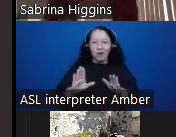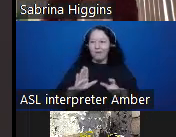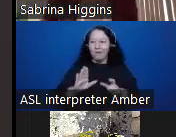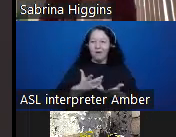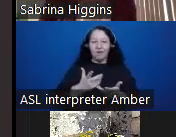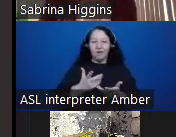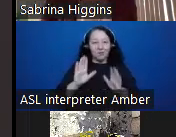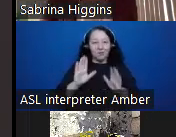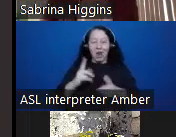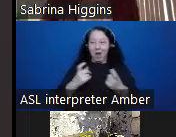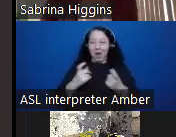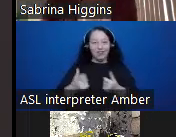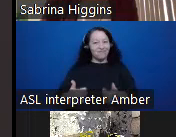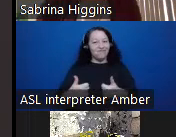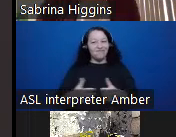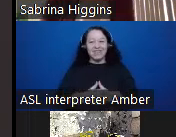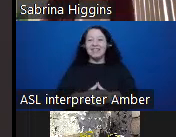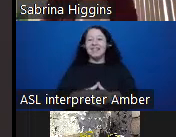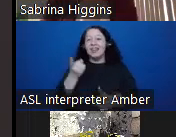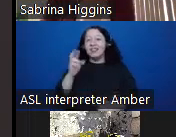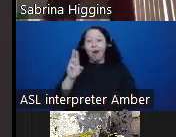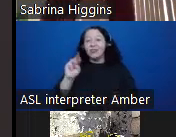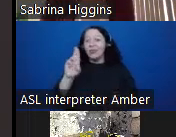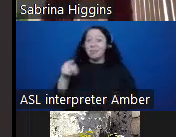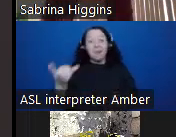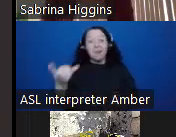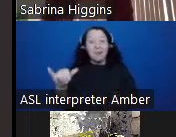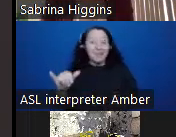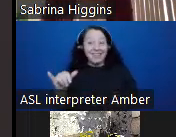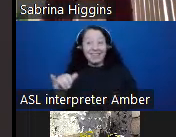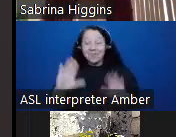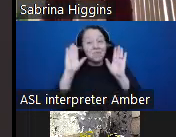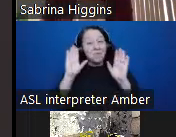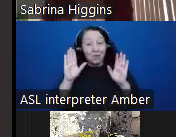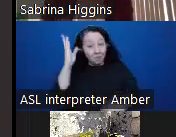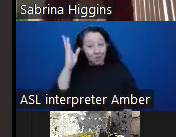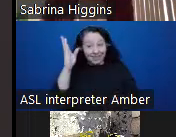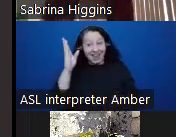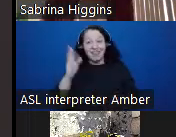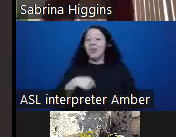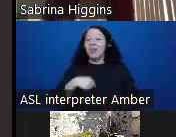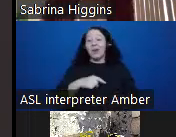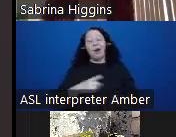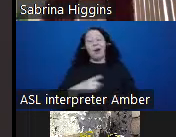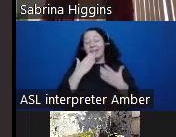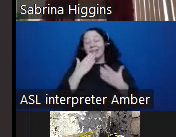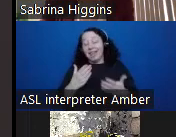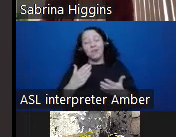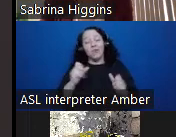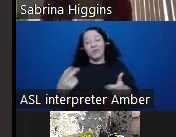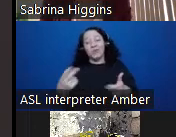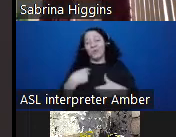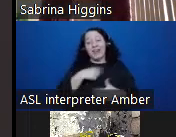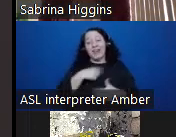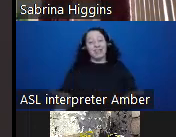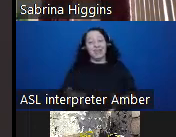And Dr. Murphy, just what a wonderful presentation. We're so thankful that you could join us here today and